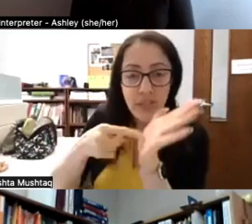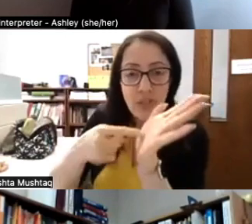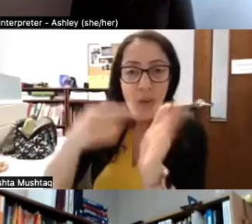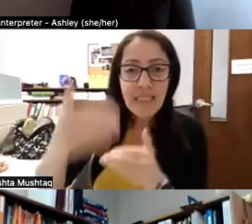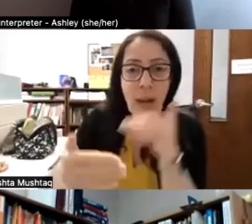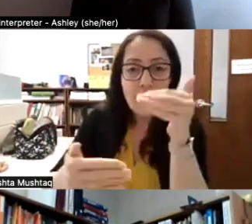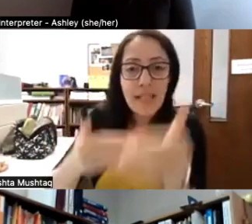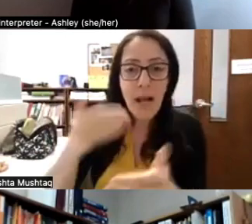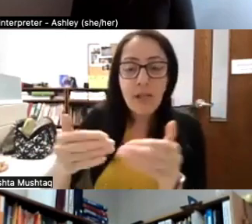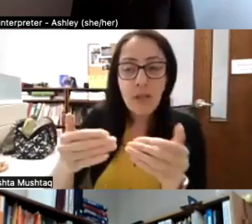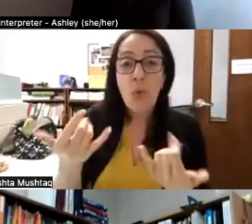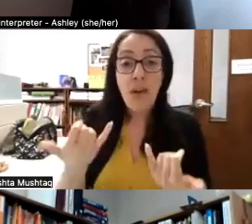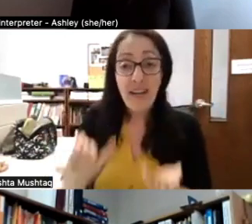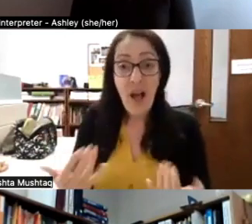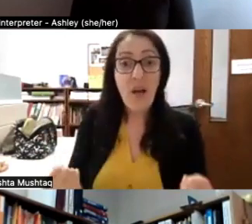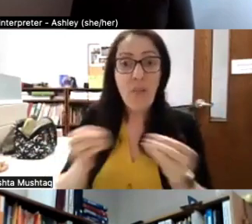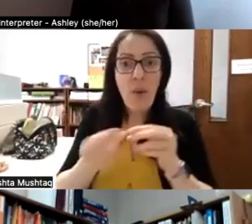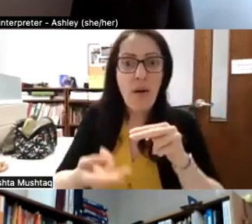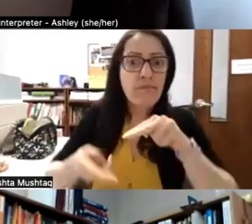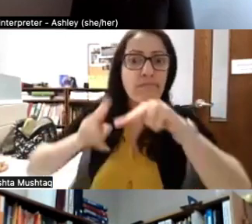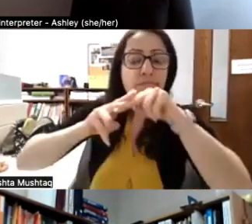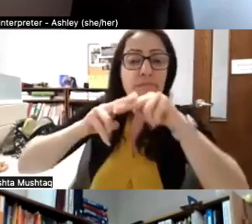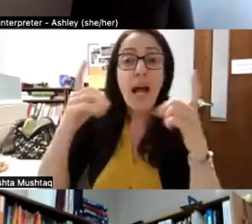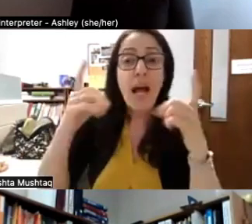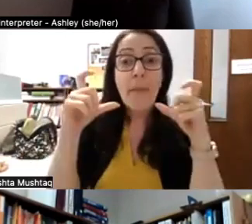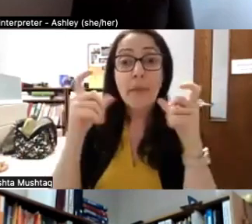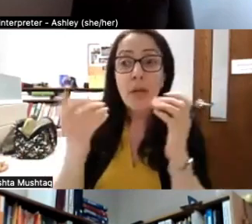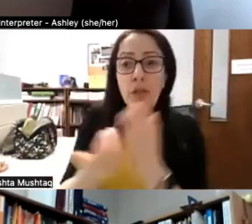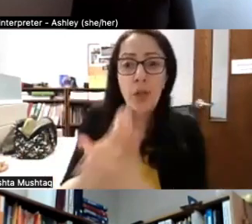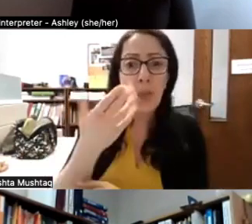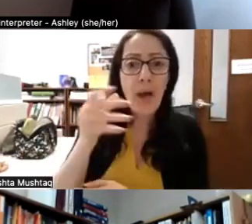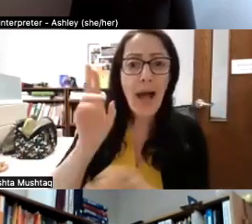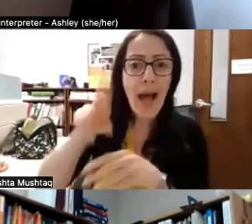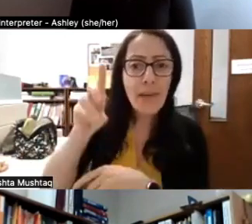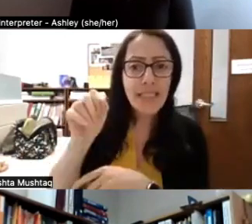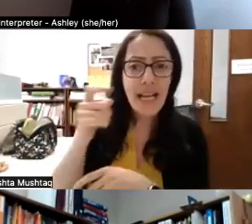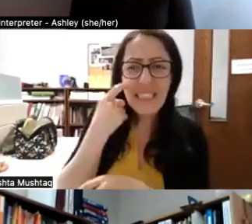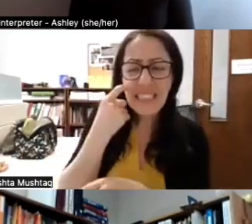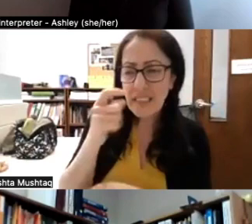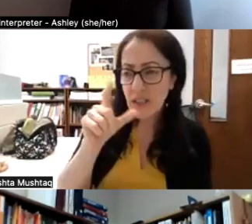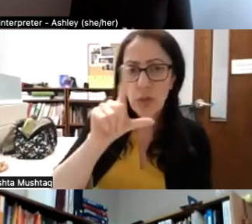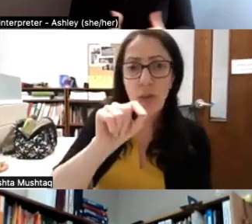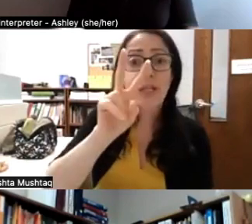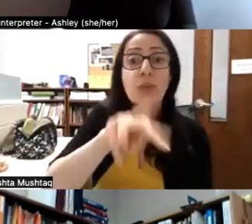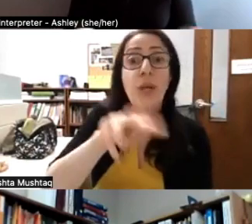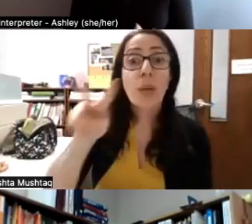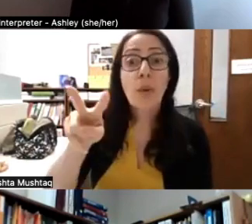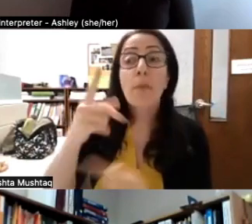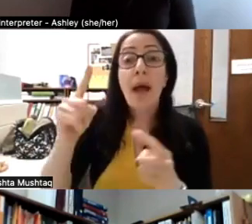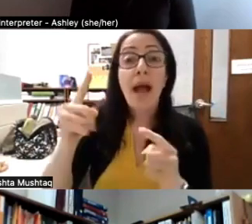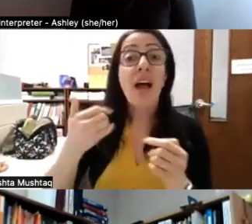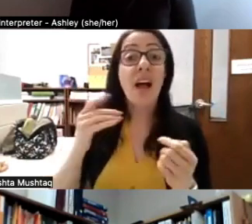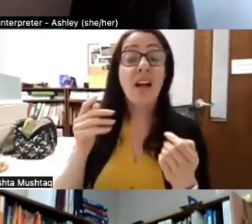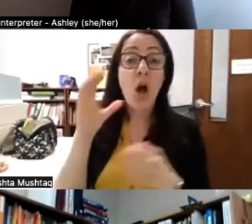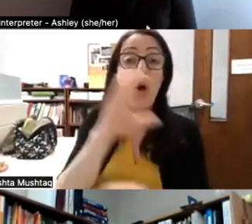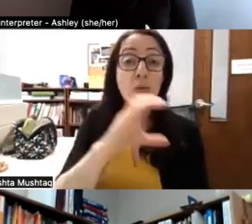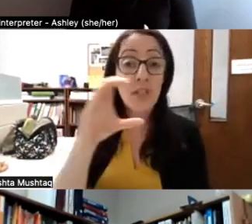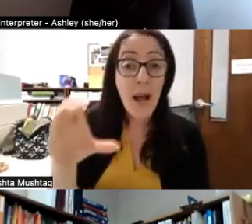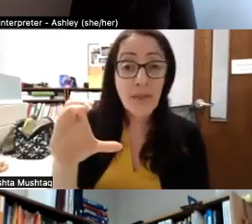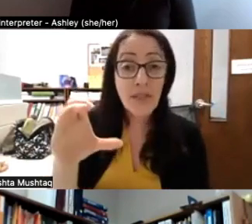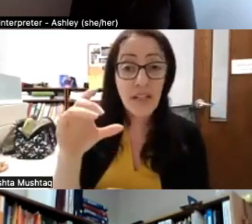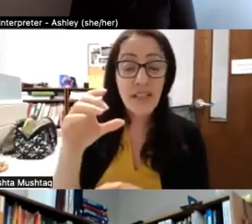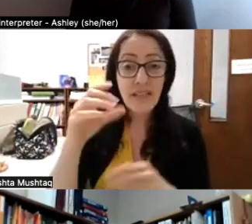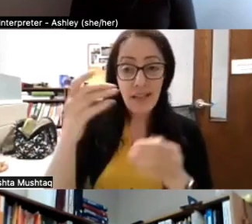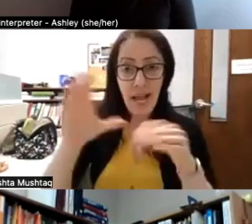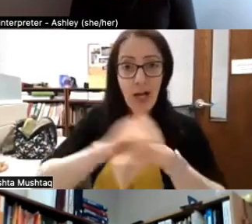just wanted to say Camtasia has been really useful, especially for capturing sign language. And especially now with the cameras, the much updated newer